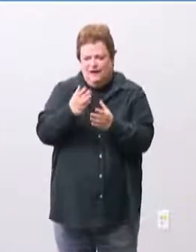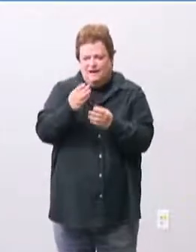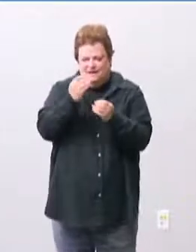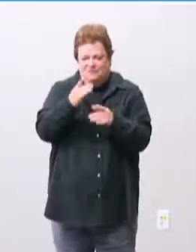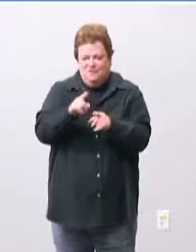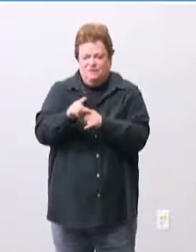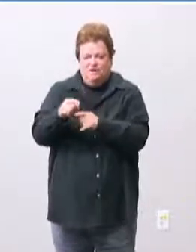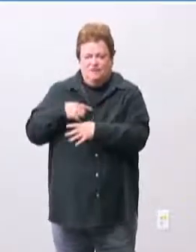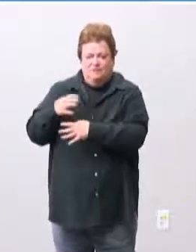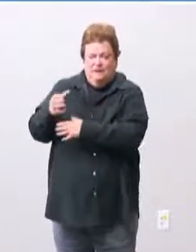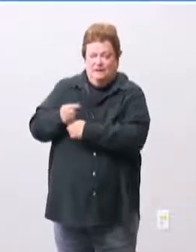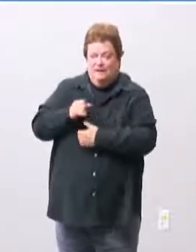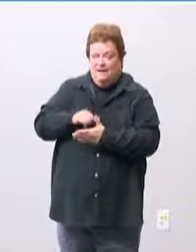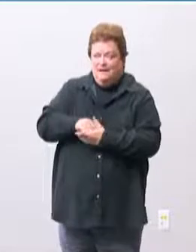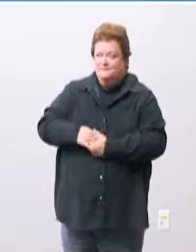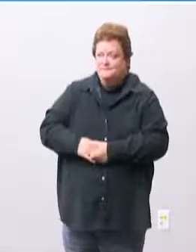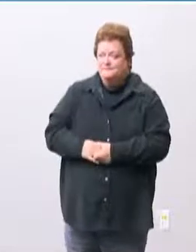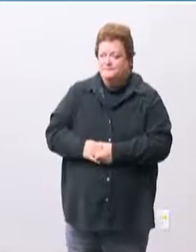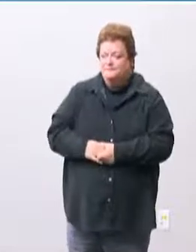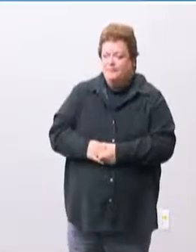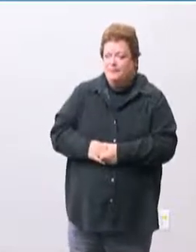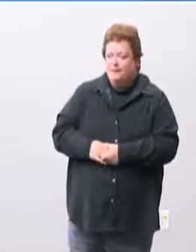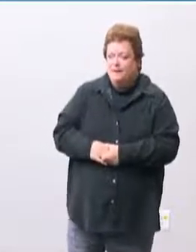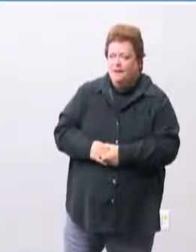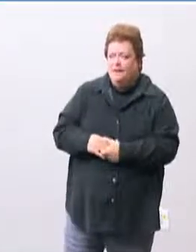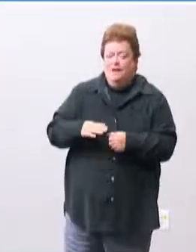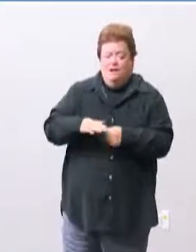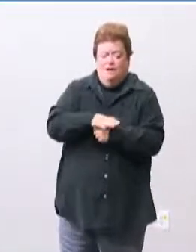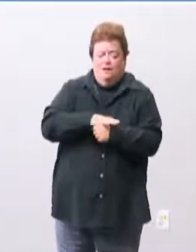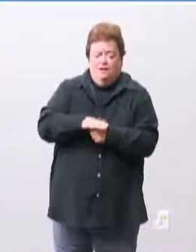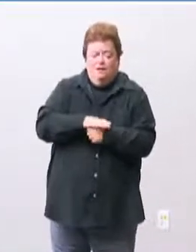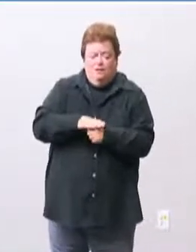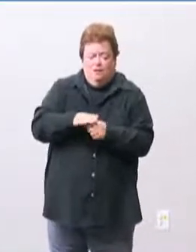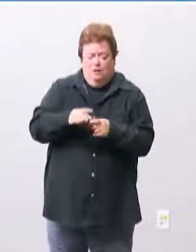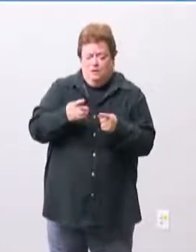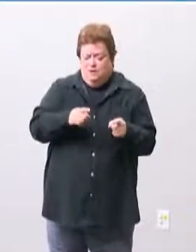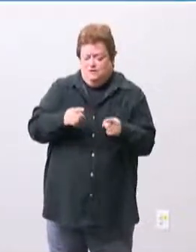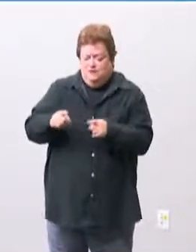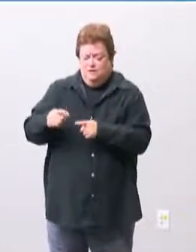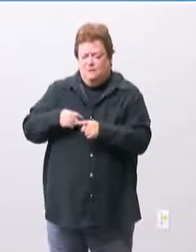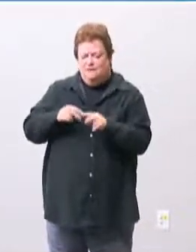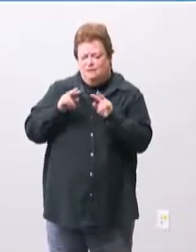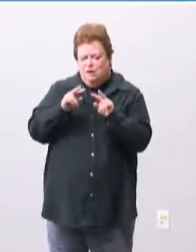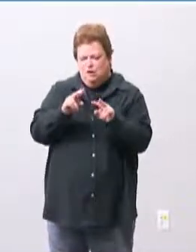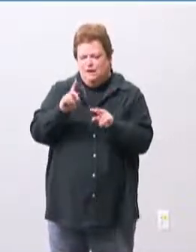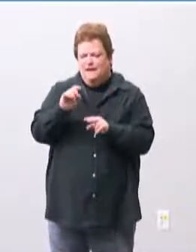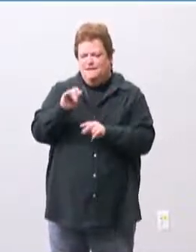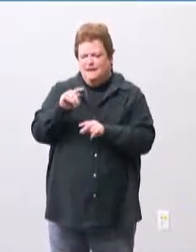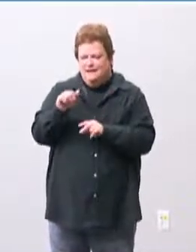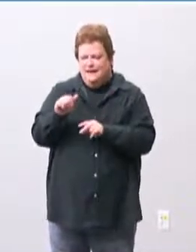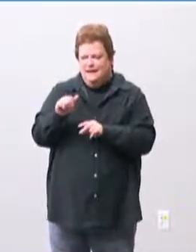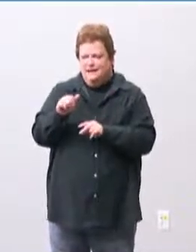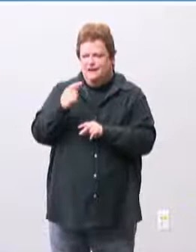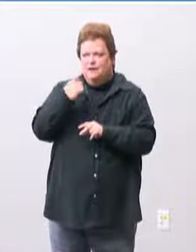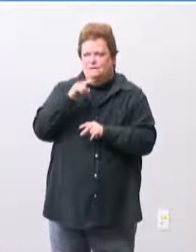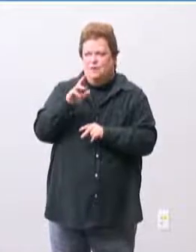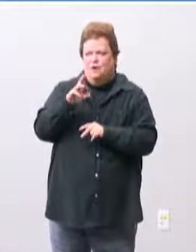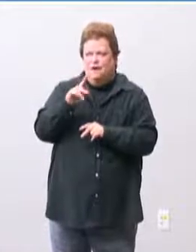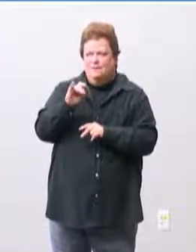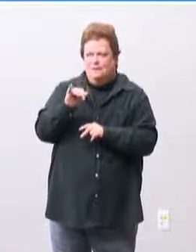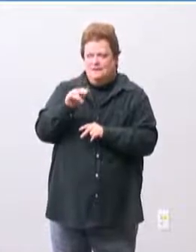as it becomes available. In our local situation, we need to look at the data for an